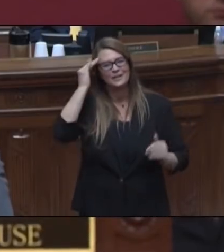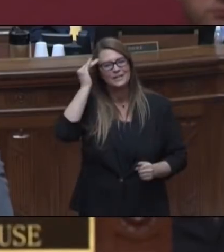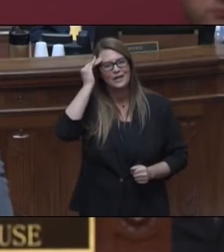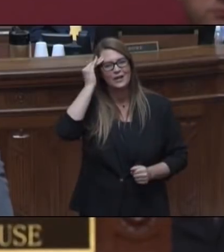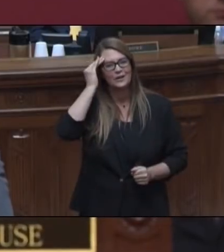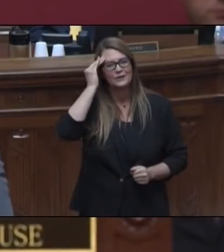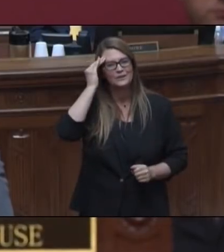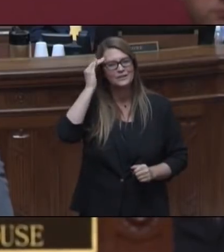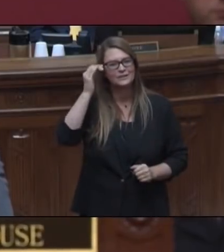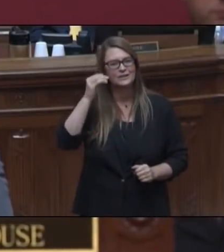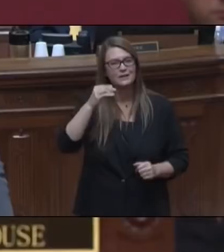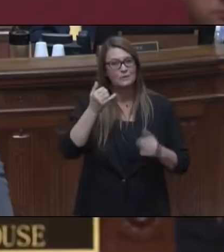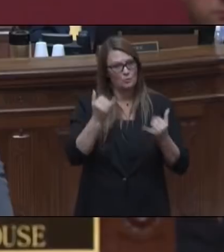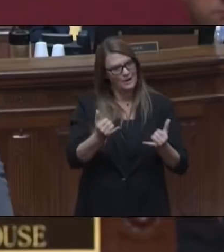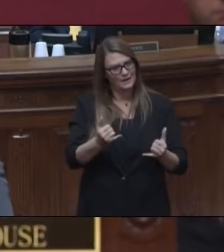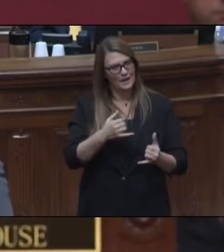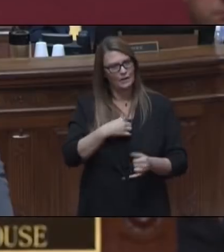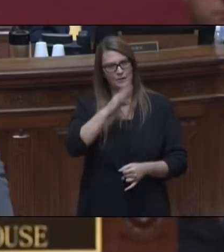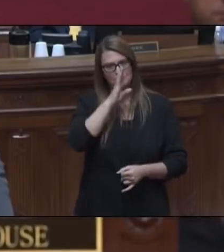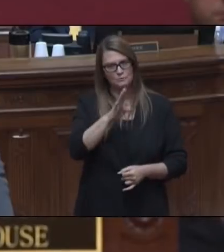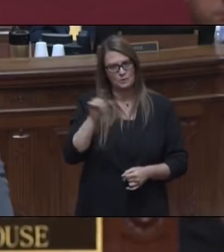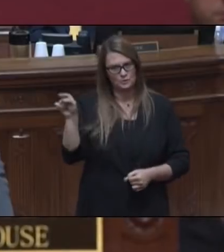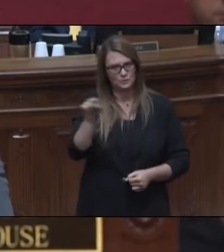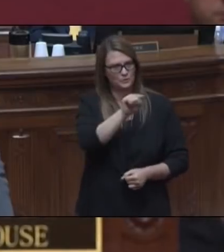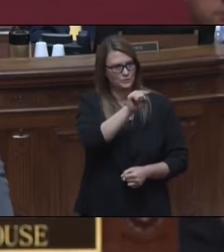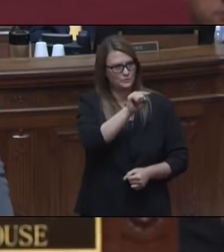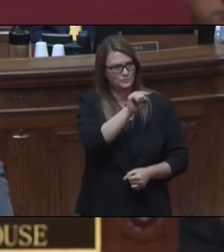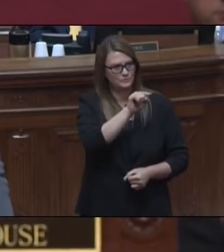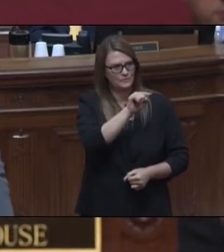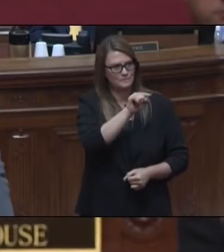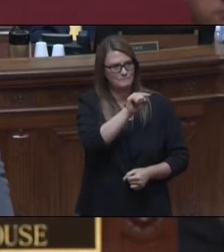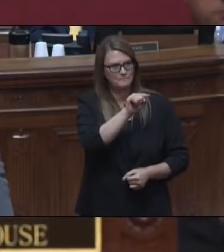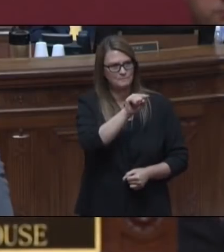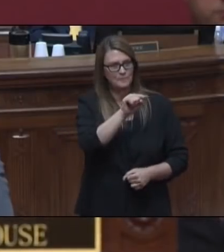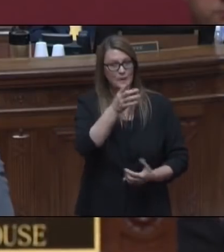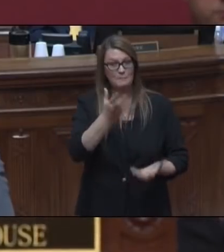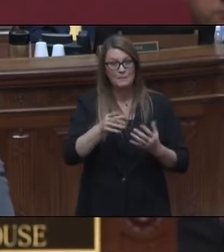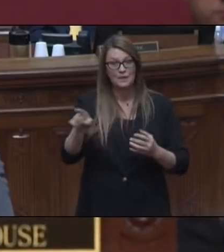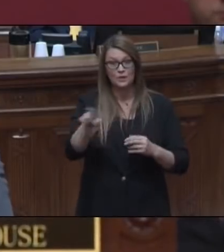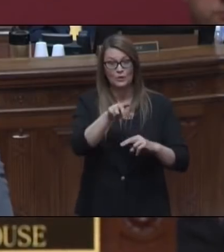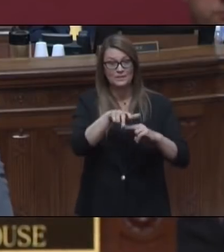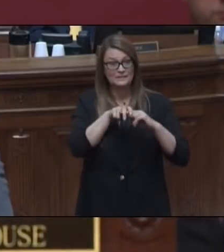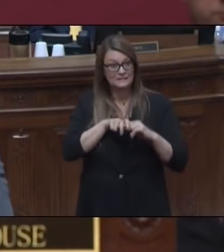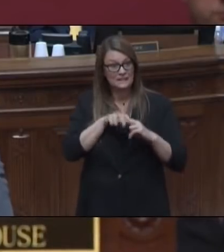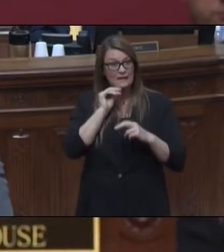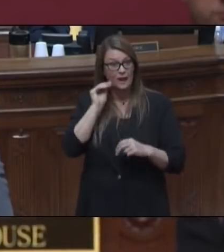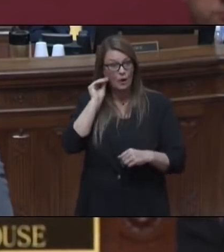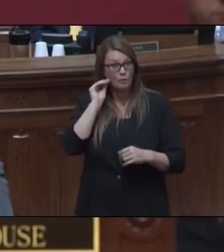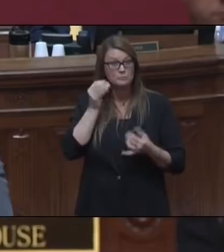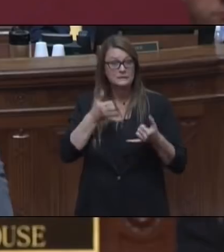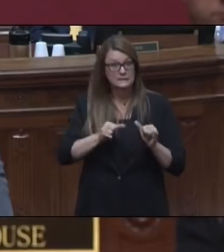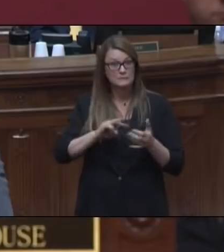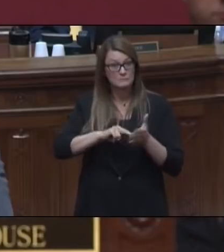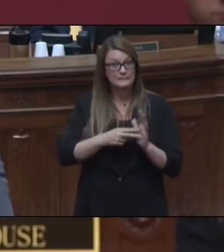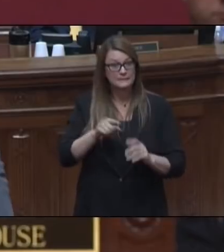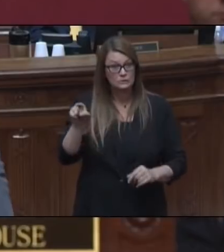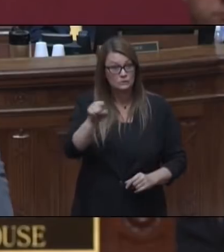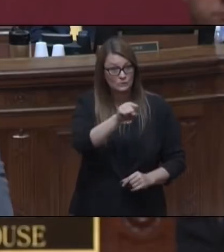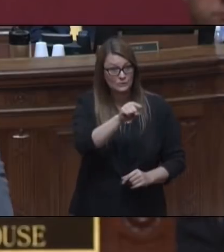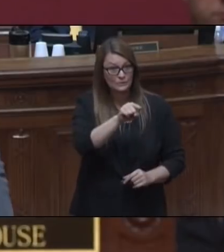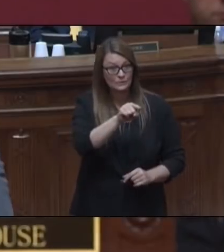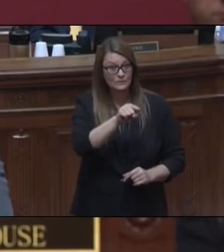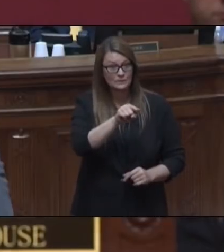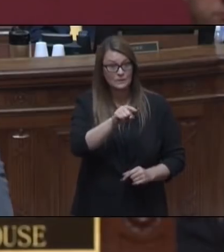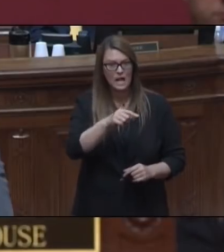that I'm talking to you. Just like we were sitting in your house and I was talking to you. I'm not